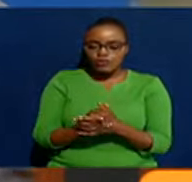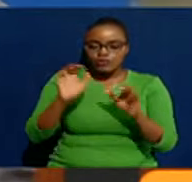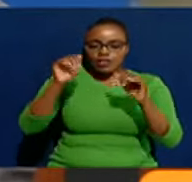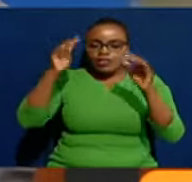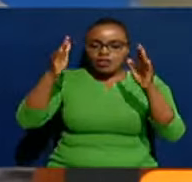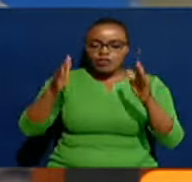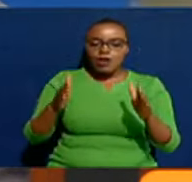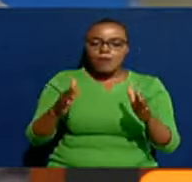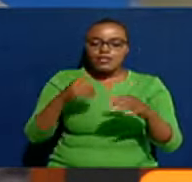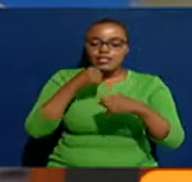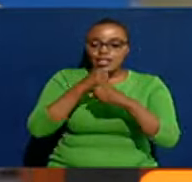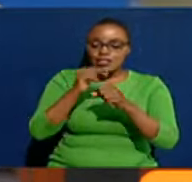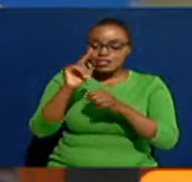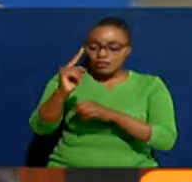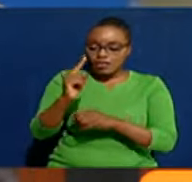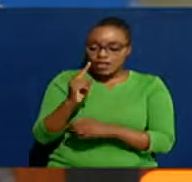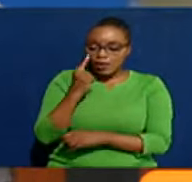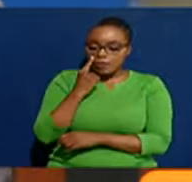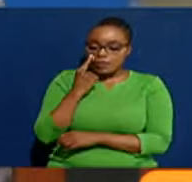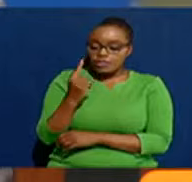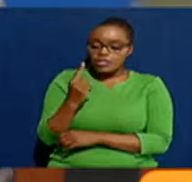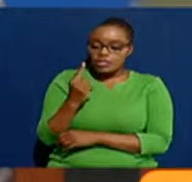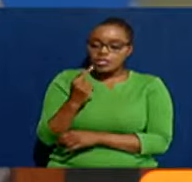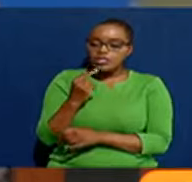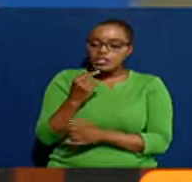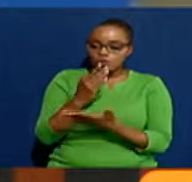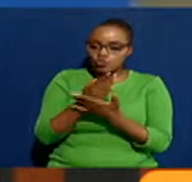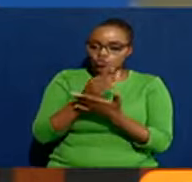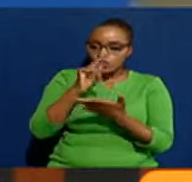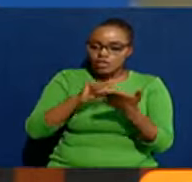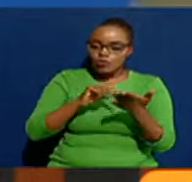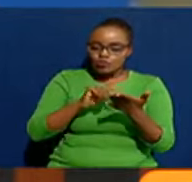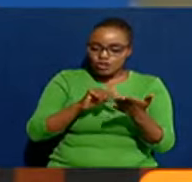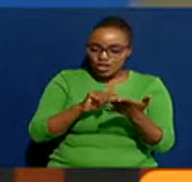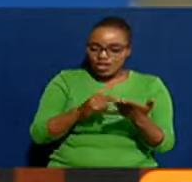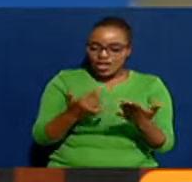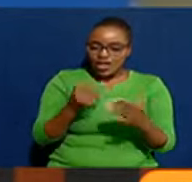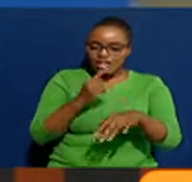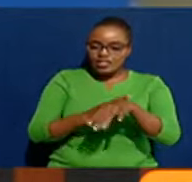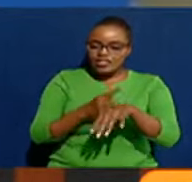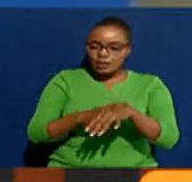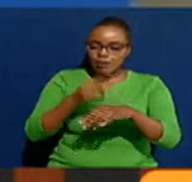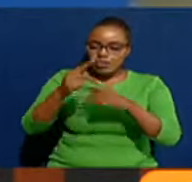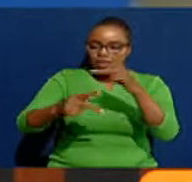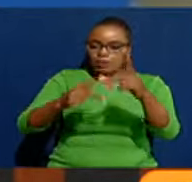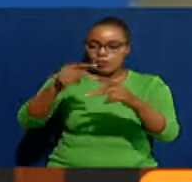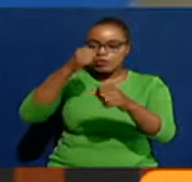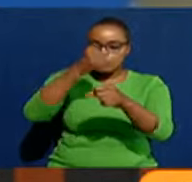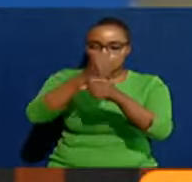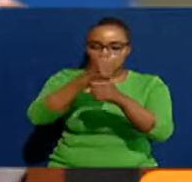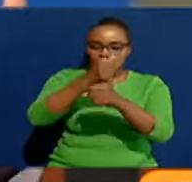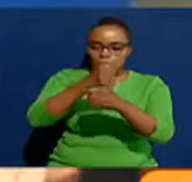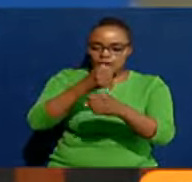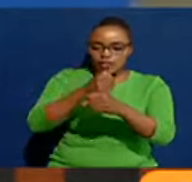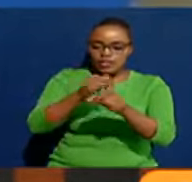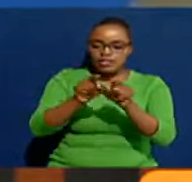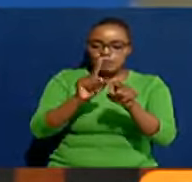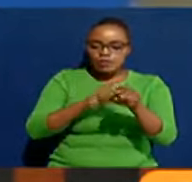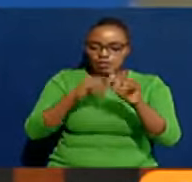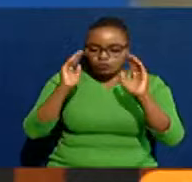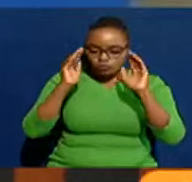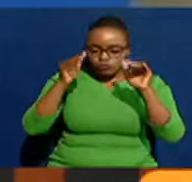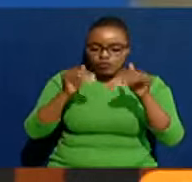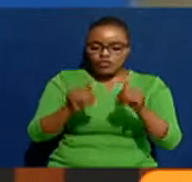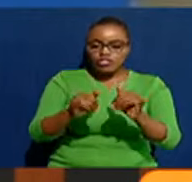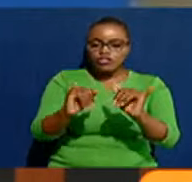farmers are made to come and see. In fact, in Moya, when the process was going on during the confined field